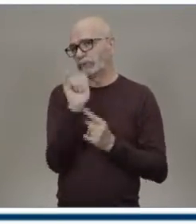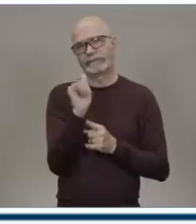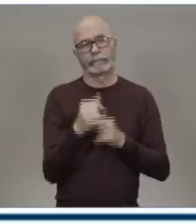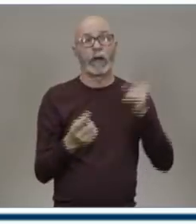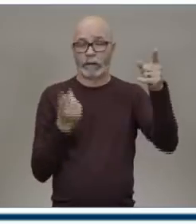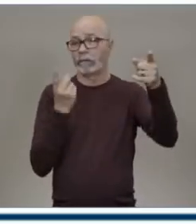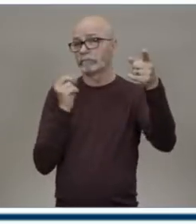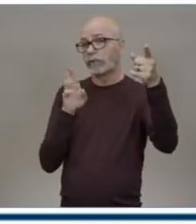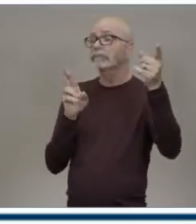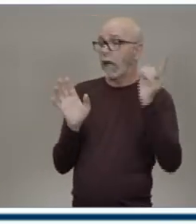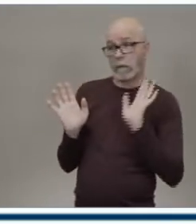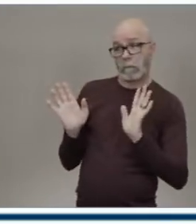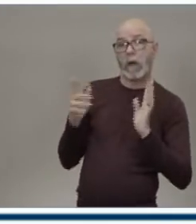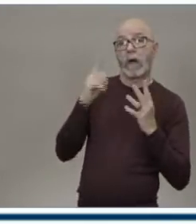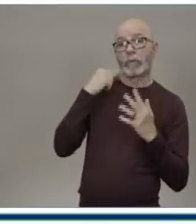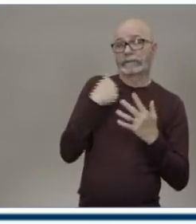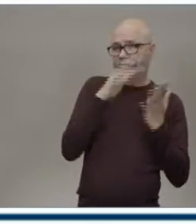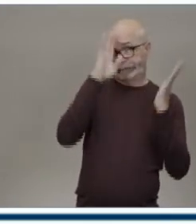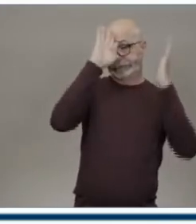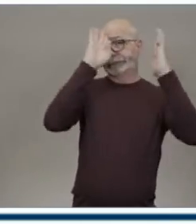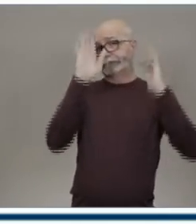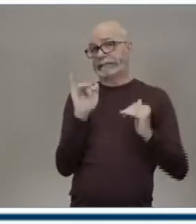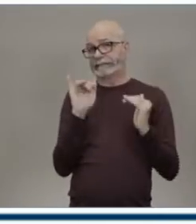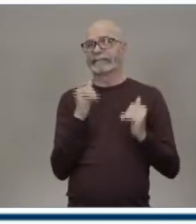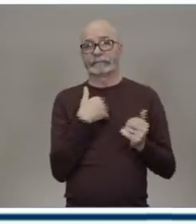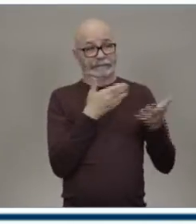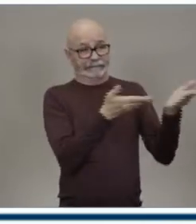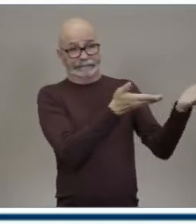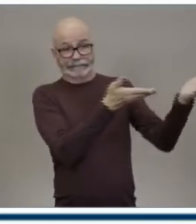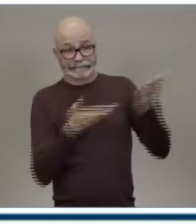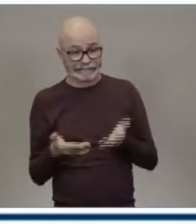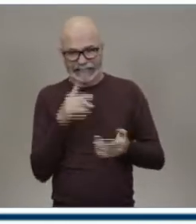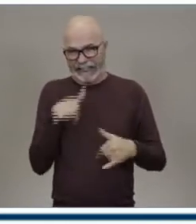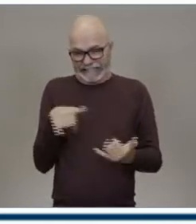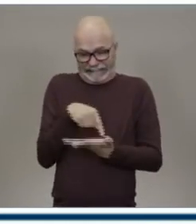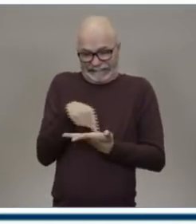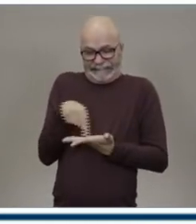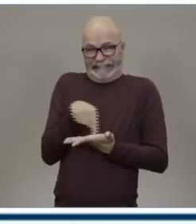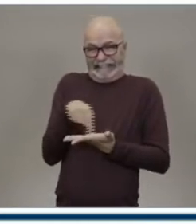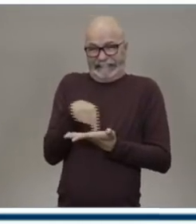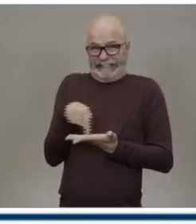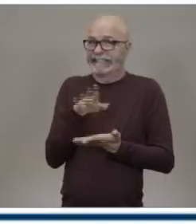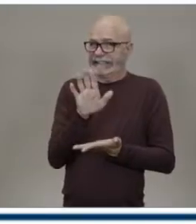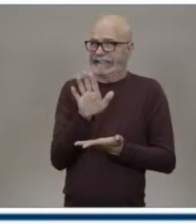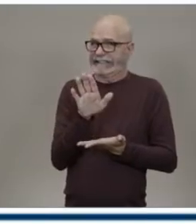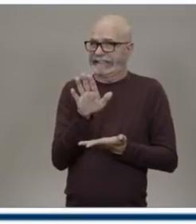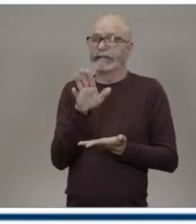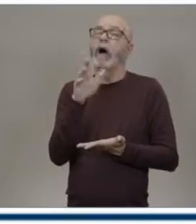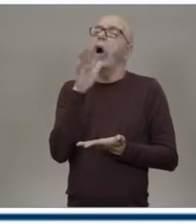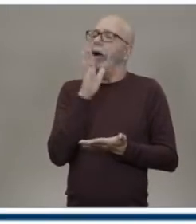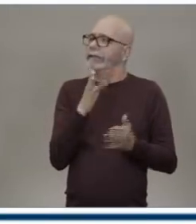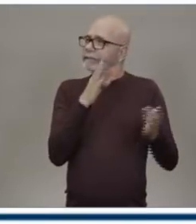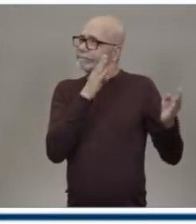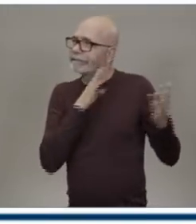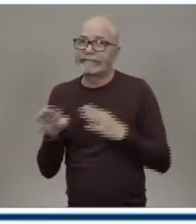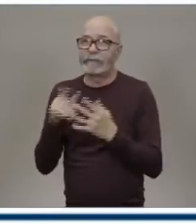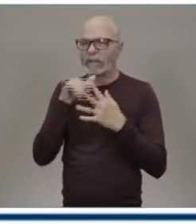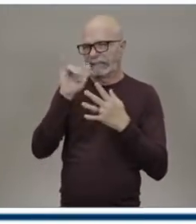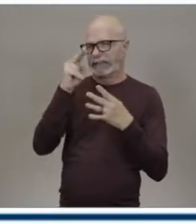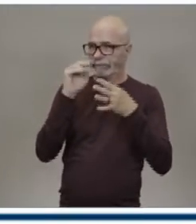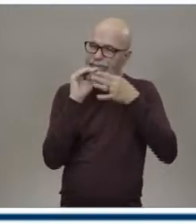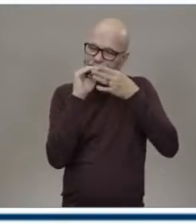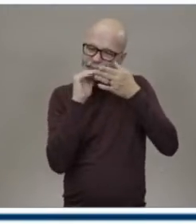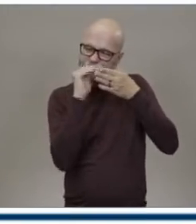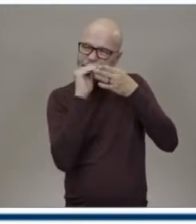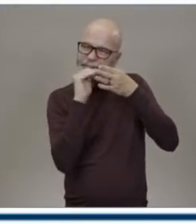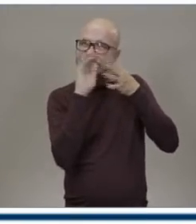to come this week, and we've built our plans through January based on the